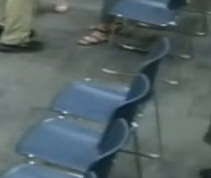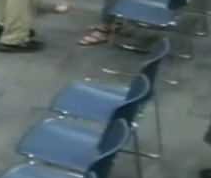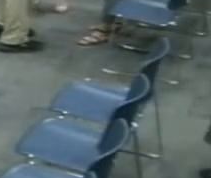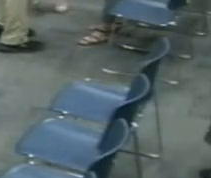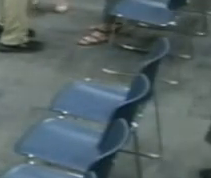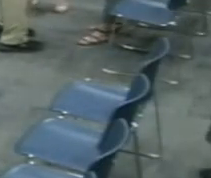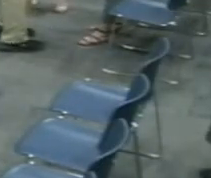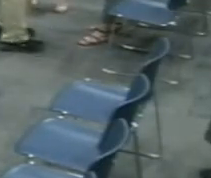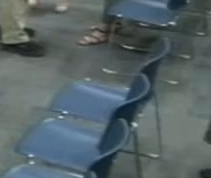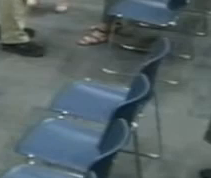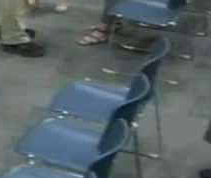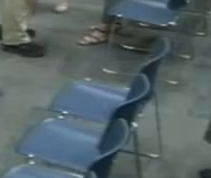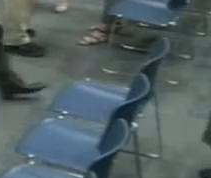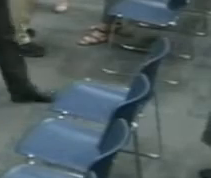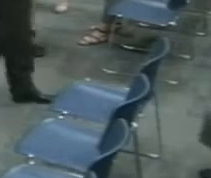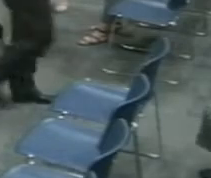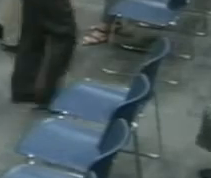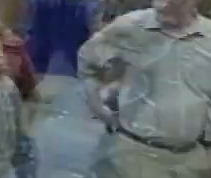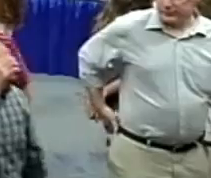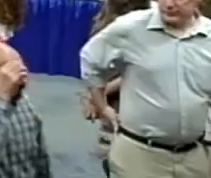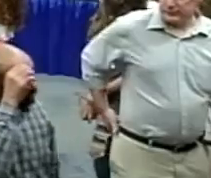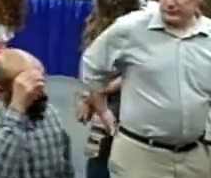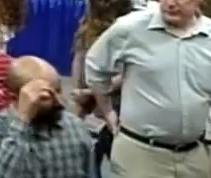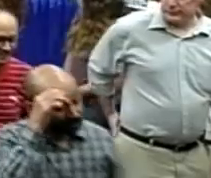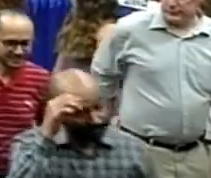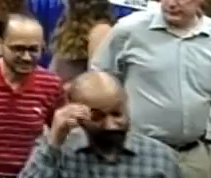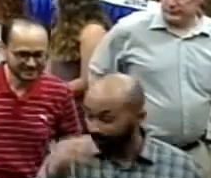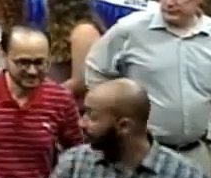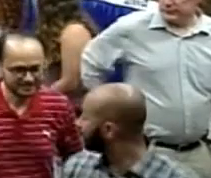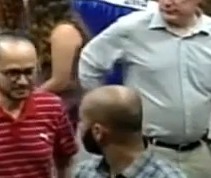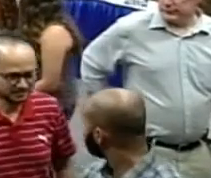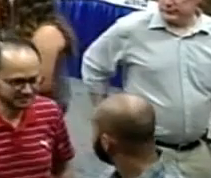So my daughter sings chorus, and you can only every time you go see